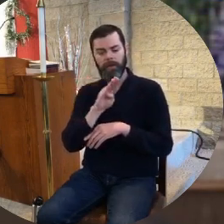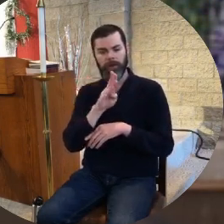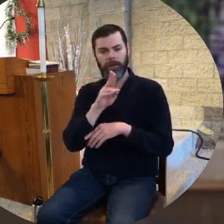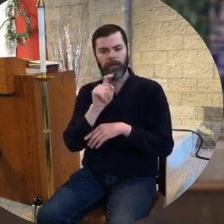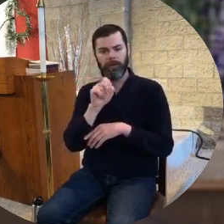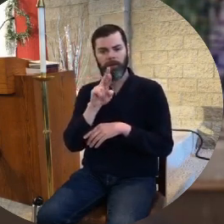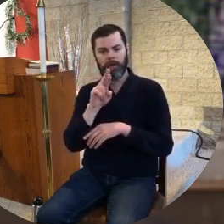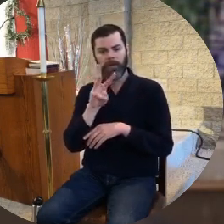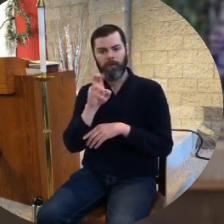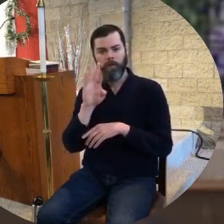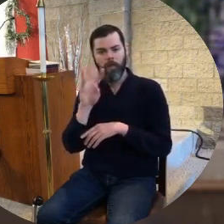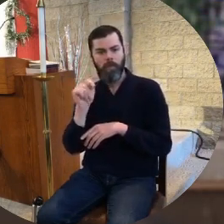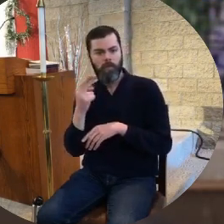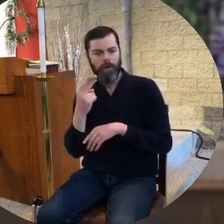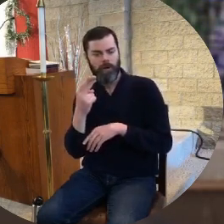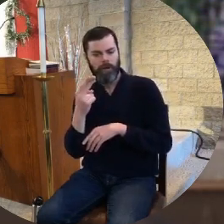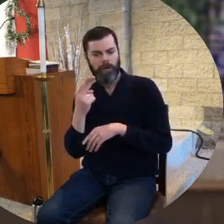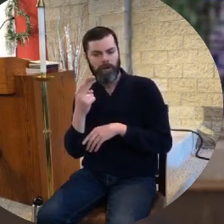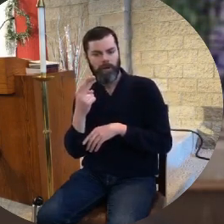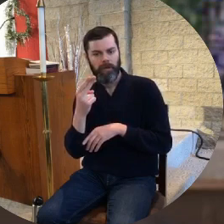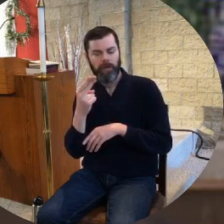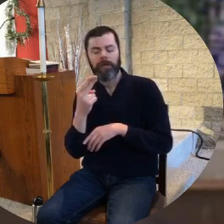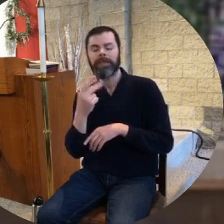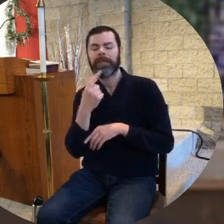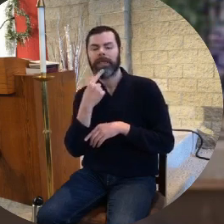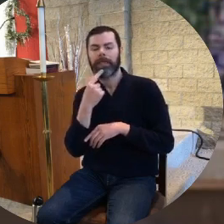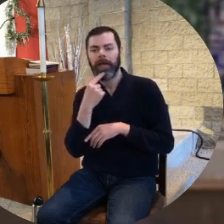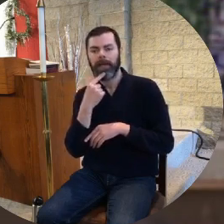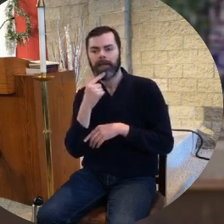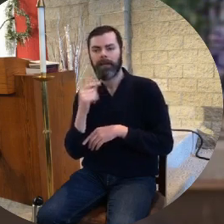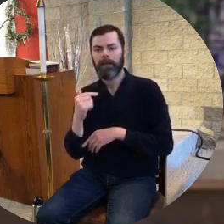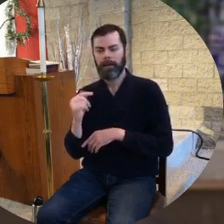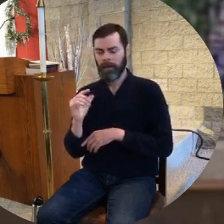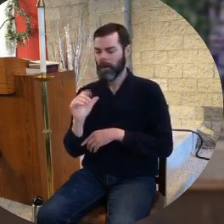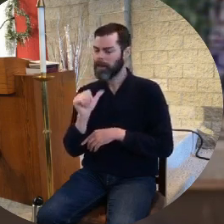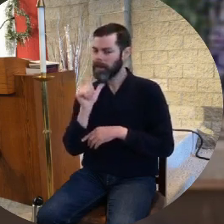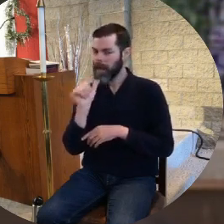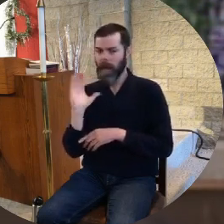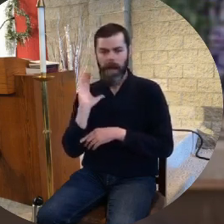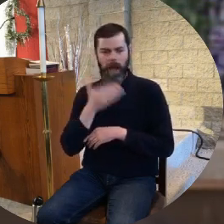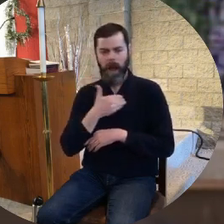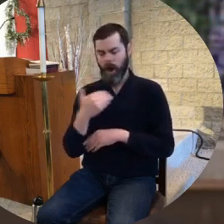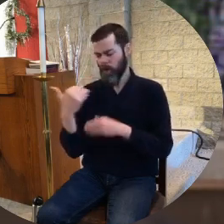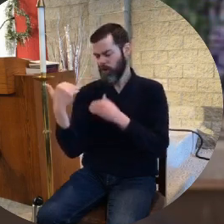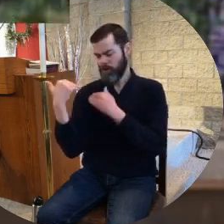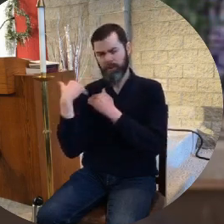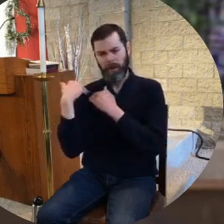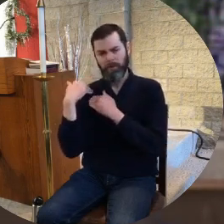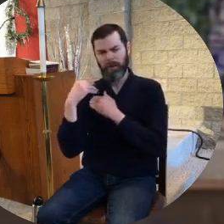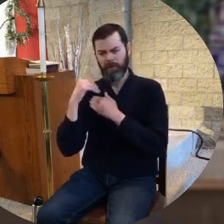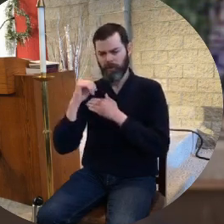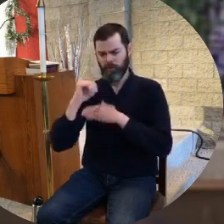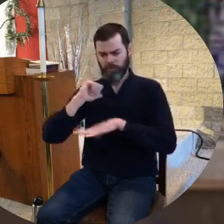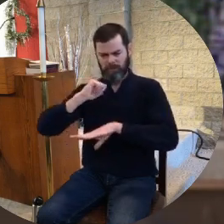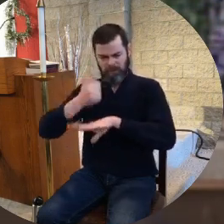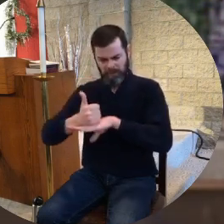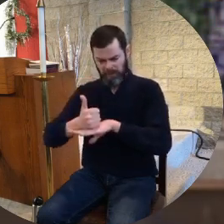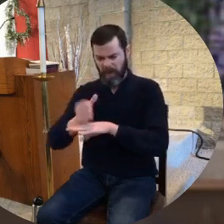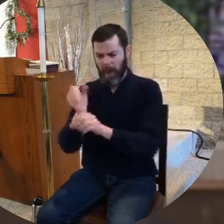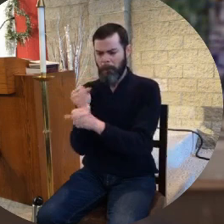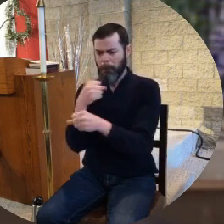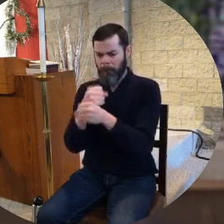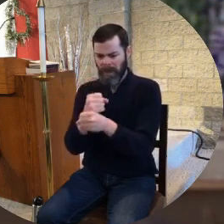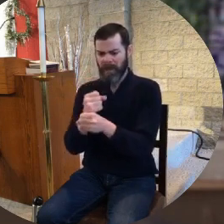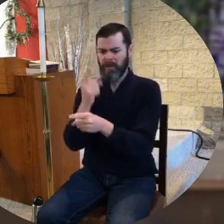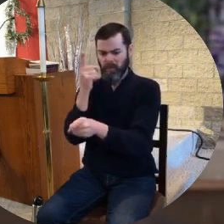ours is not to set it right, it is to see it rightly. And only when we see it rightly in our mind, then do we take the action. We